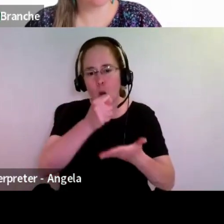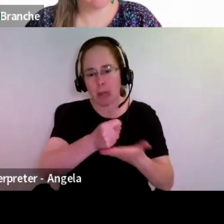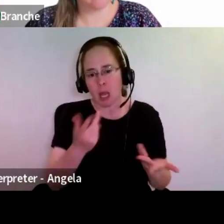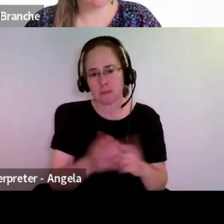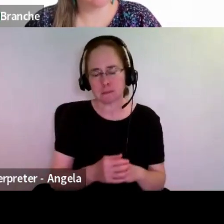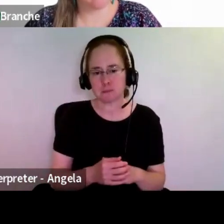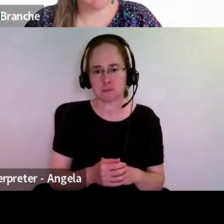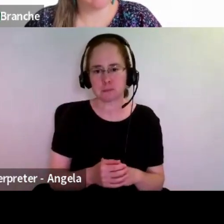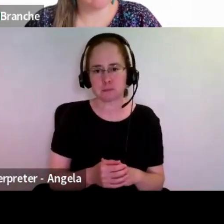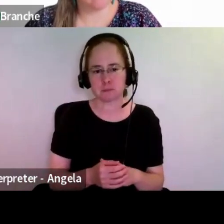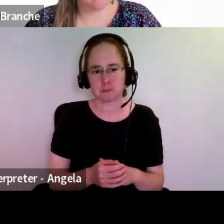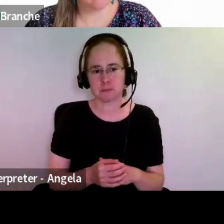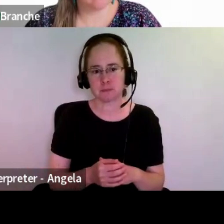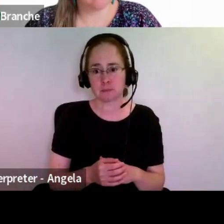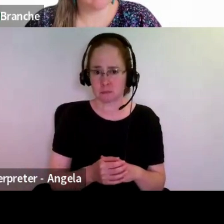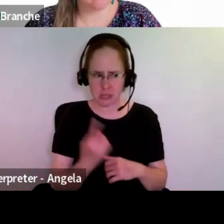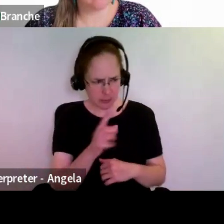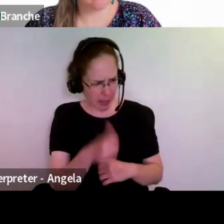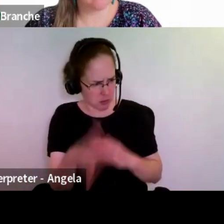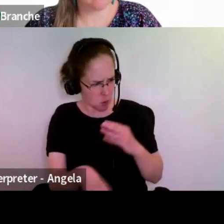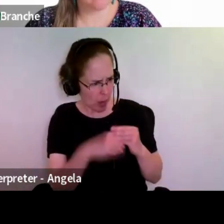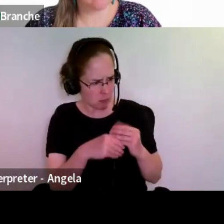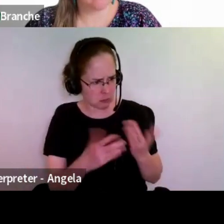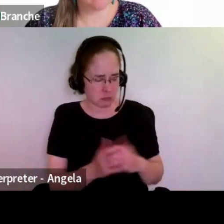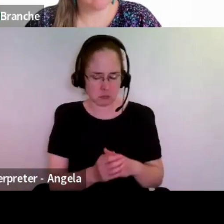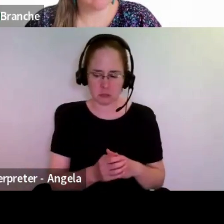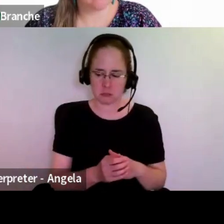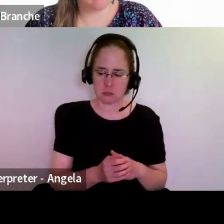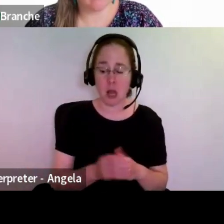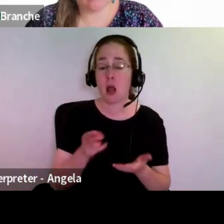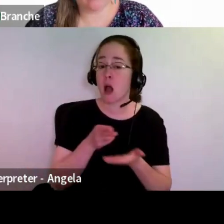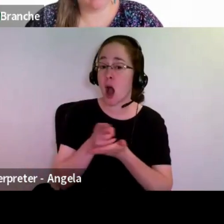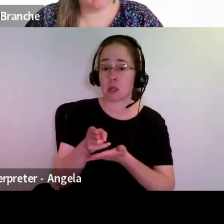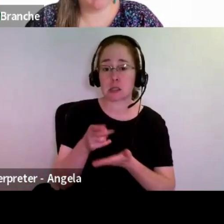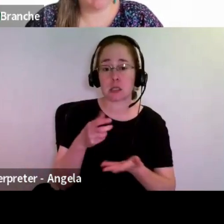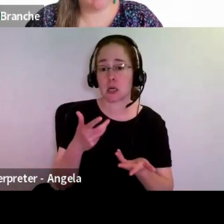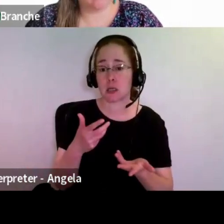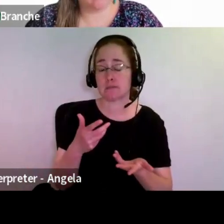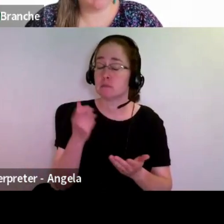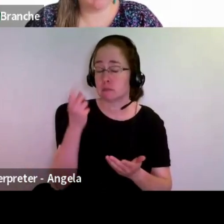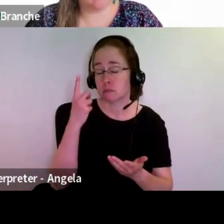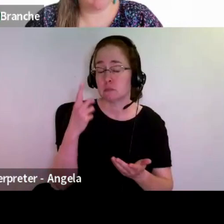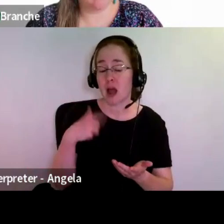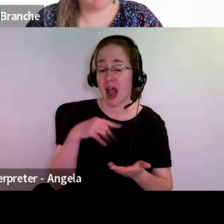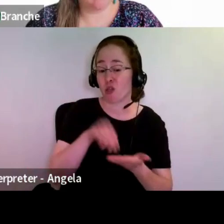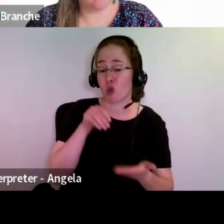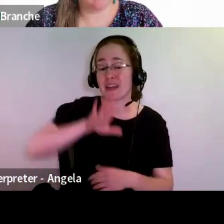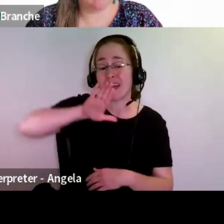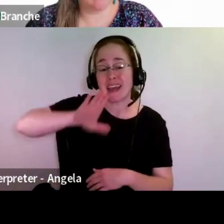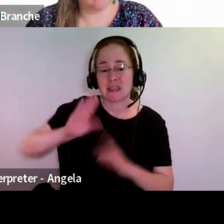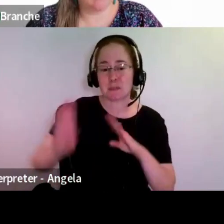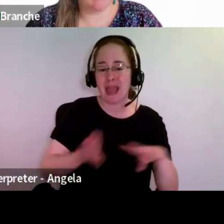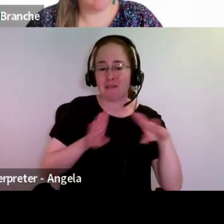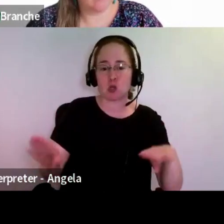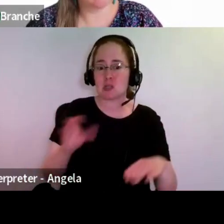through. Do you have anything else to? And honestly, what I learned is just his behaviors aren't